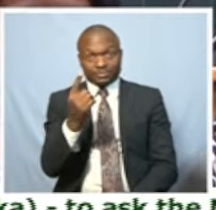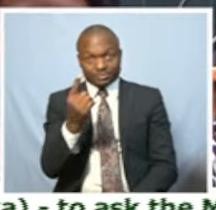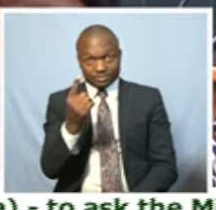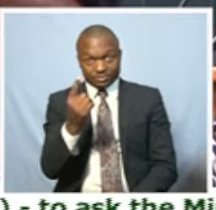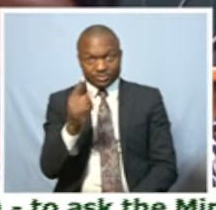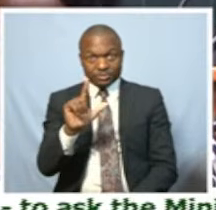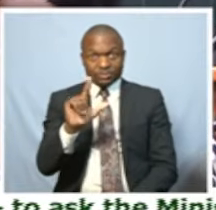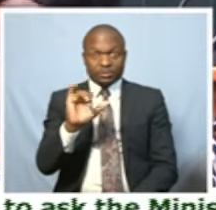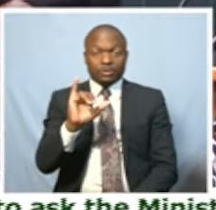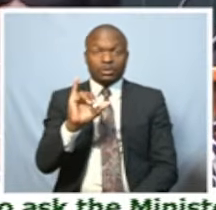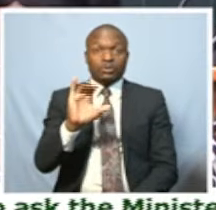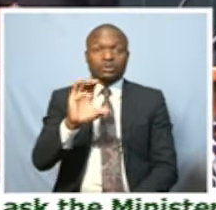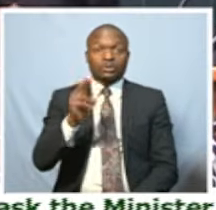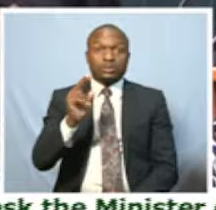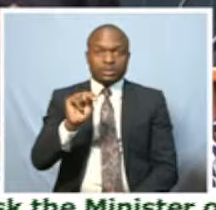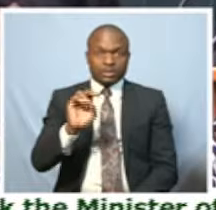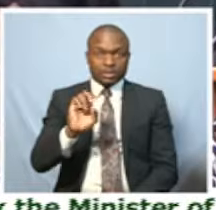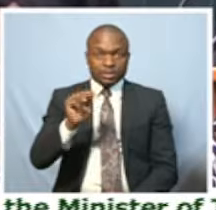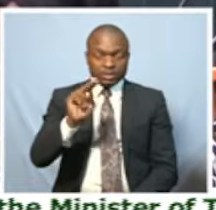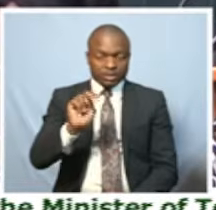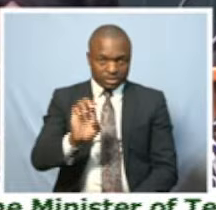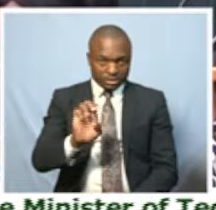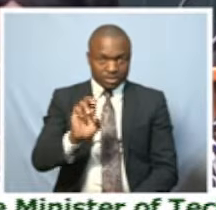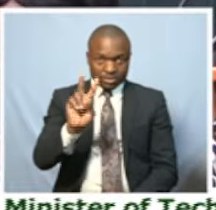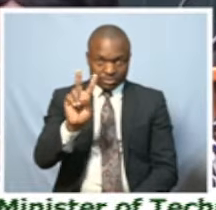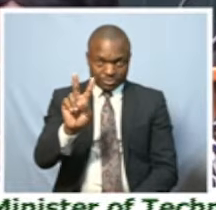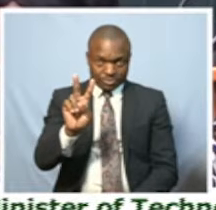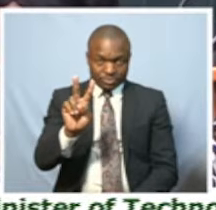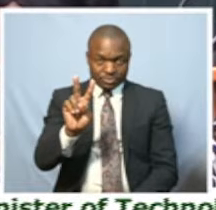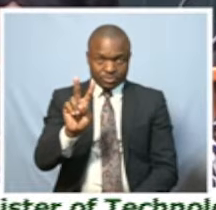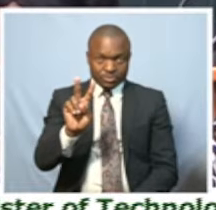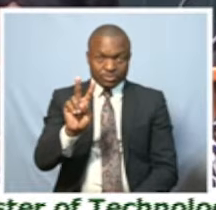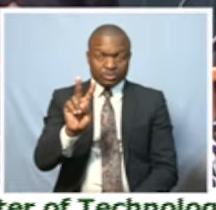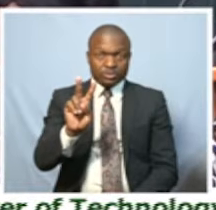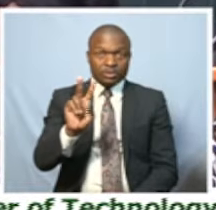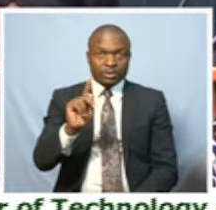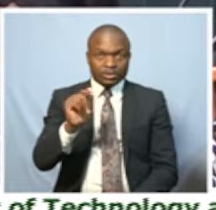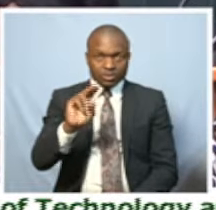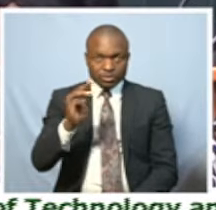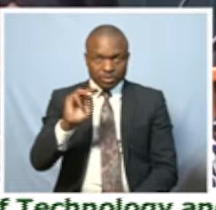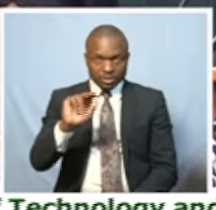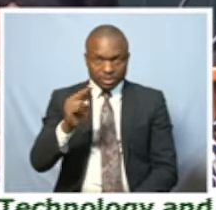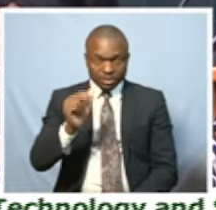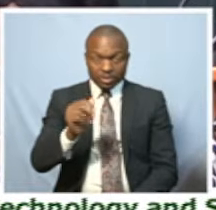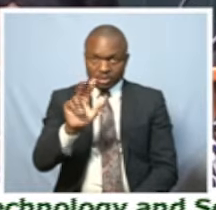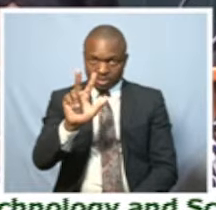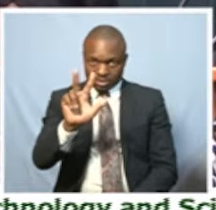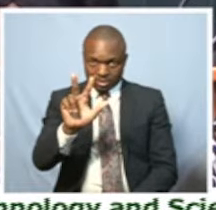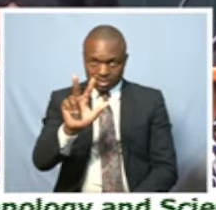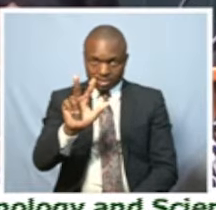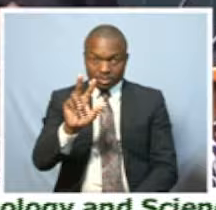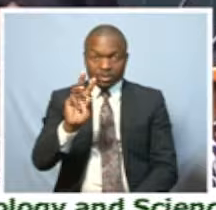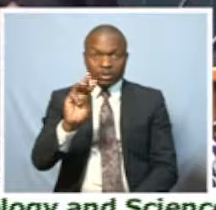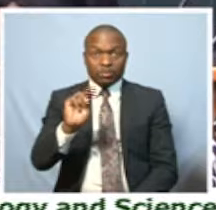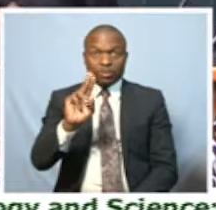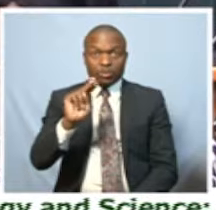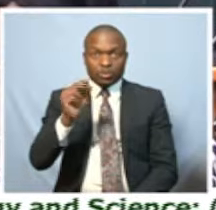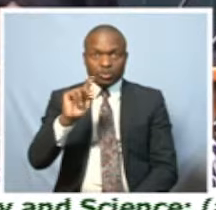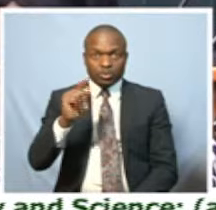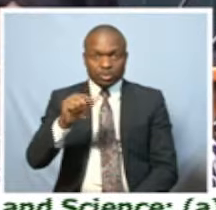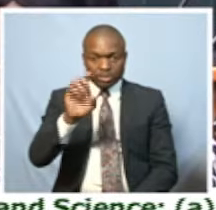1, Ruchenene. 2, Katibunga. 3,